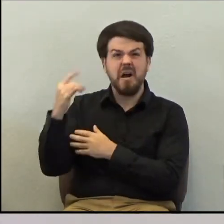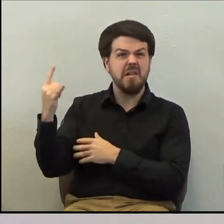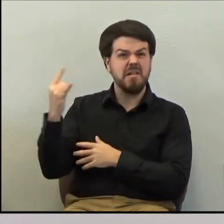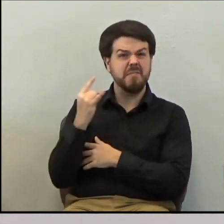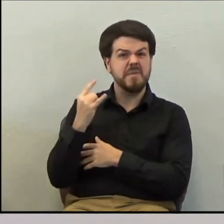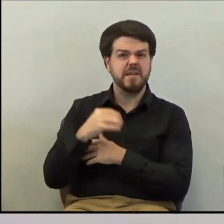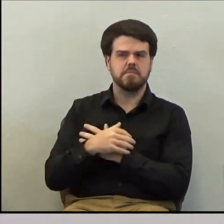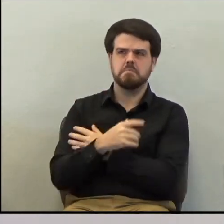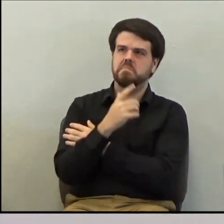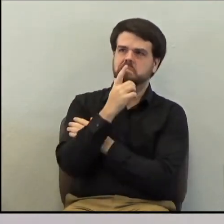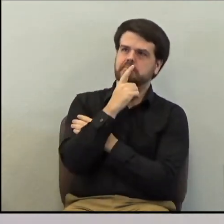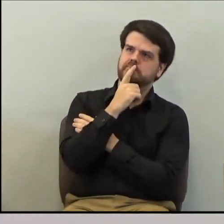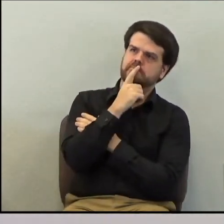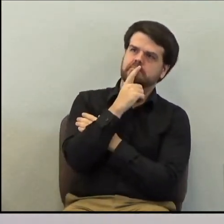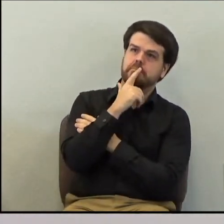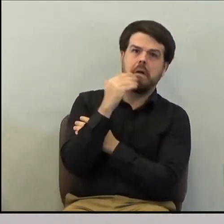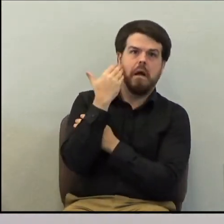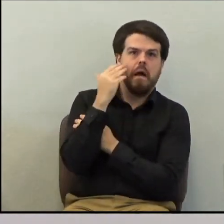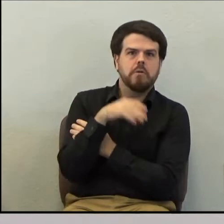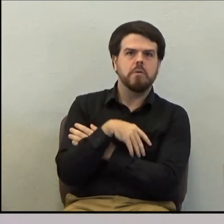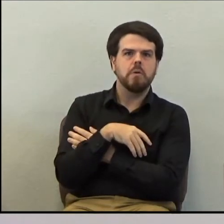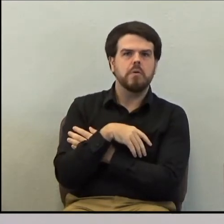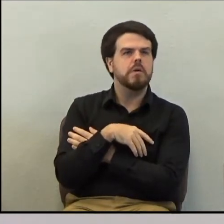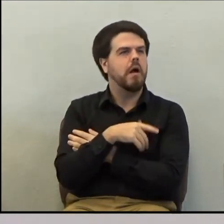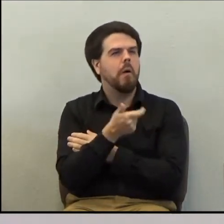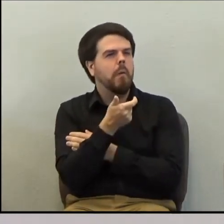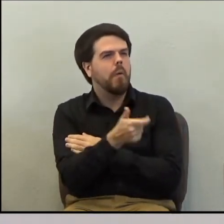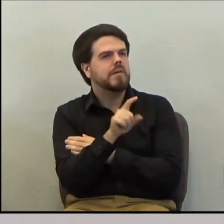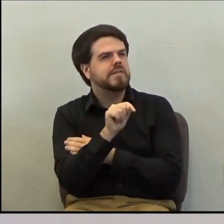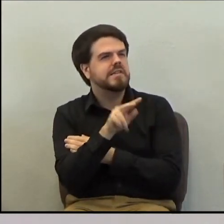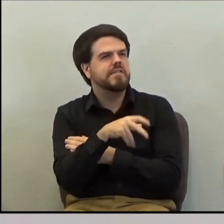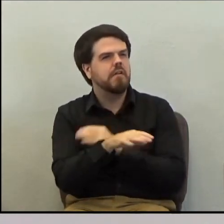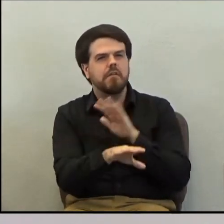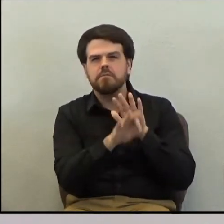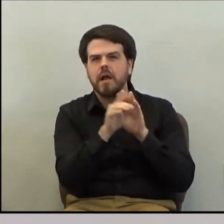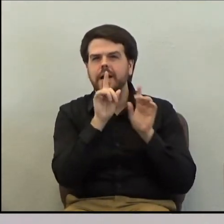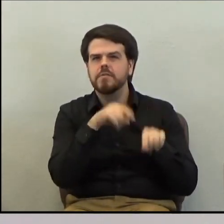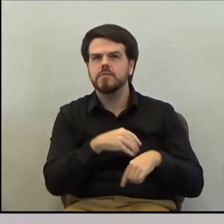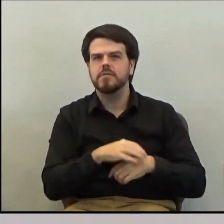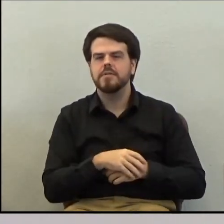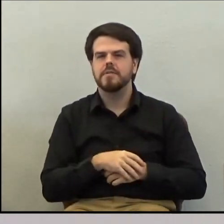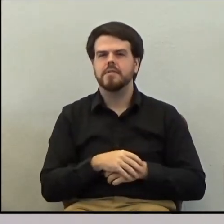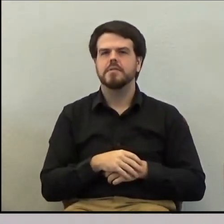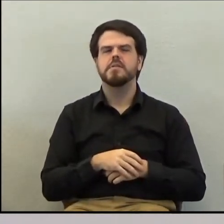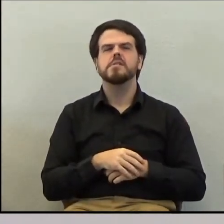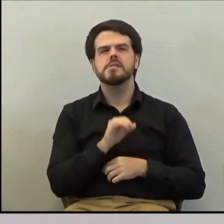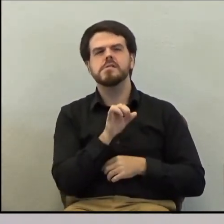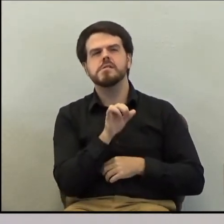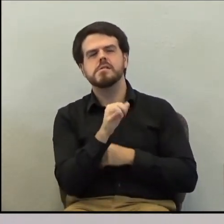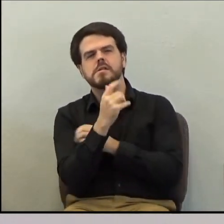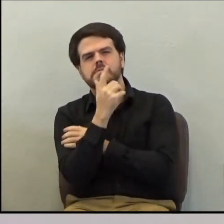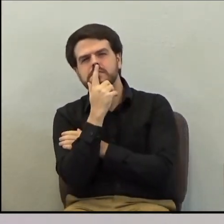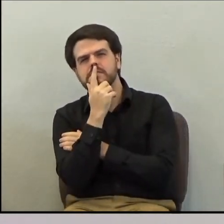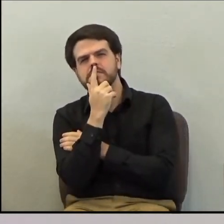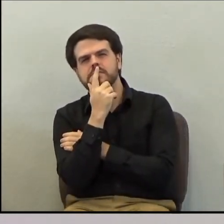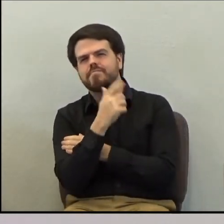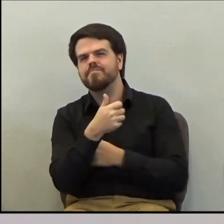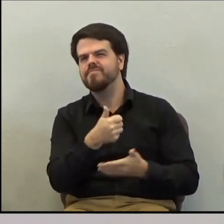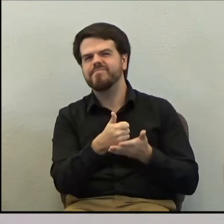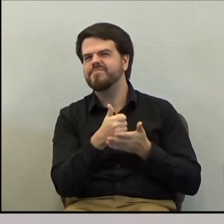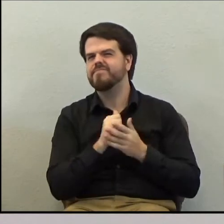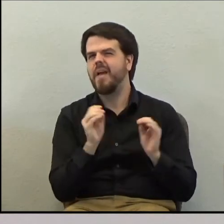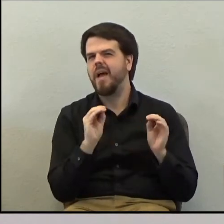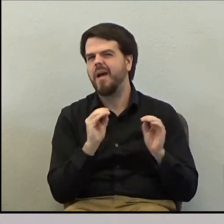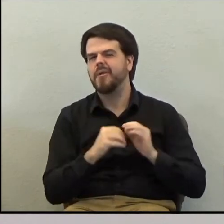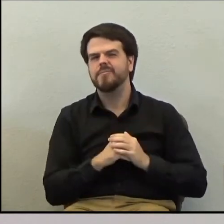I don't know. What does the latest guru on TV say? All right, not very helpful,